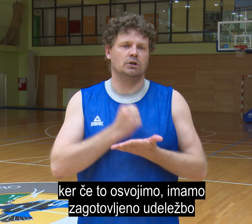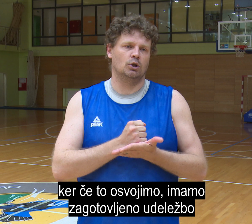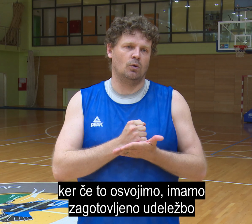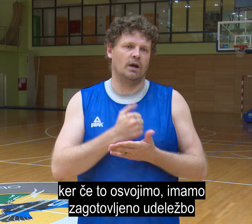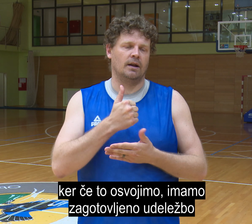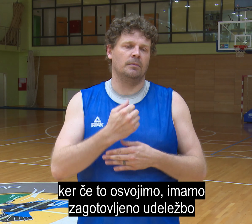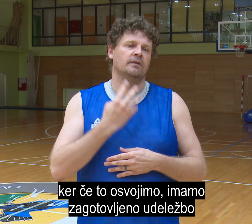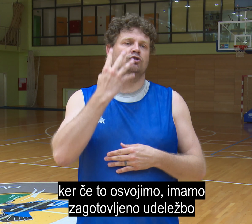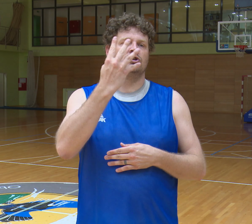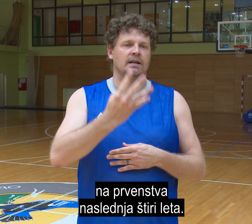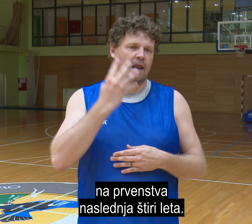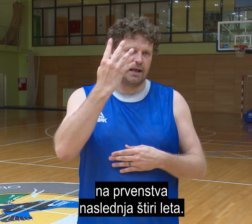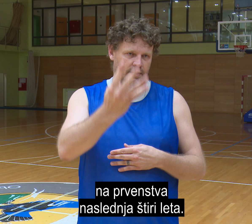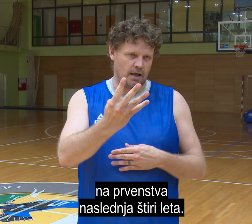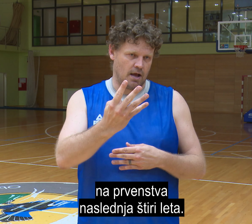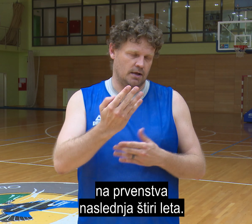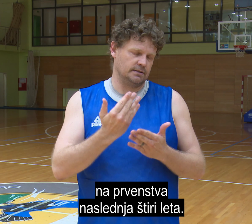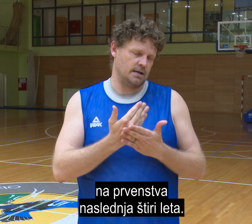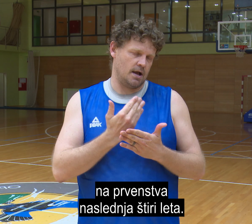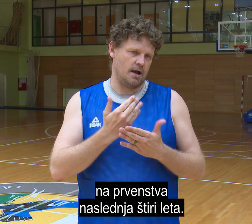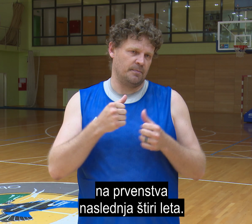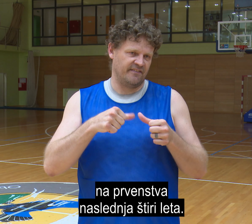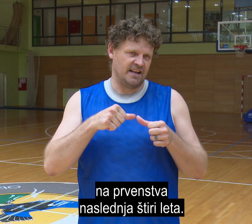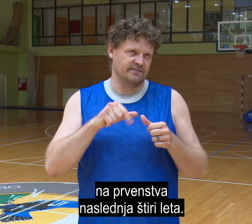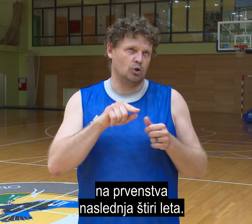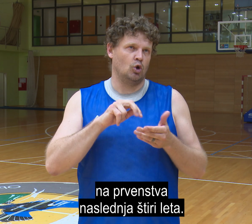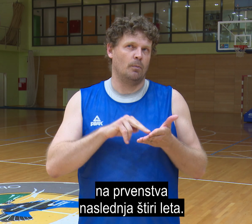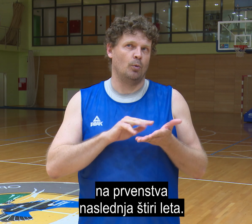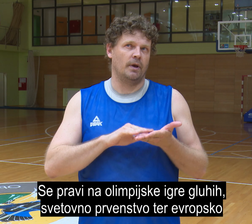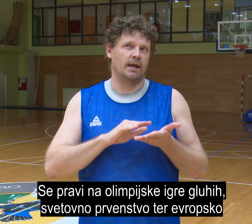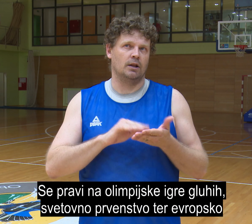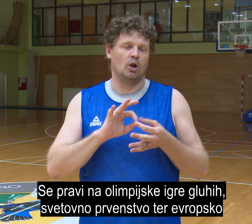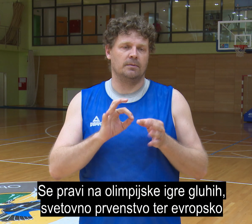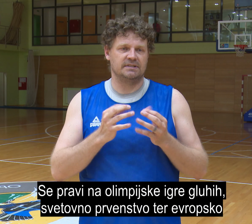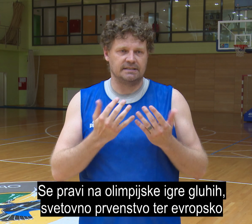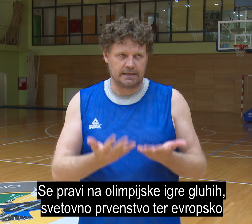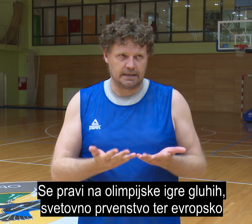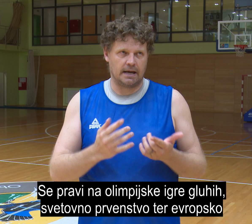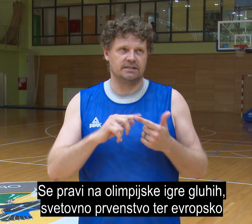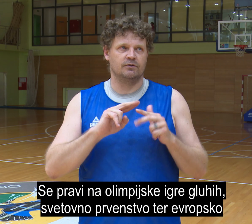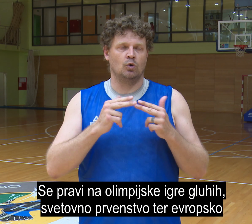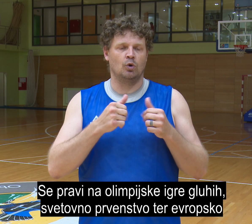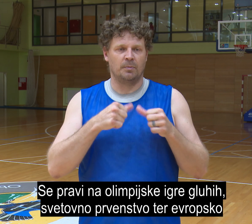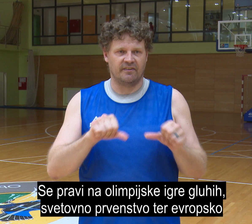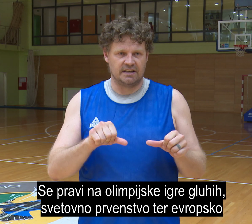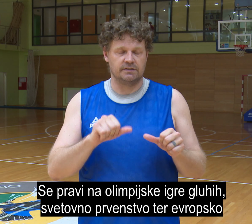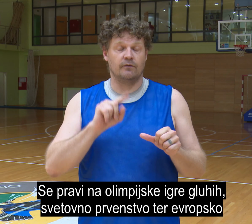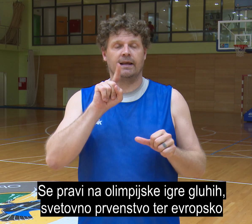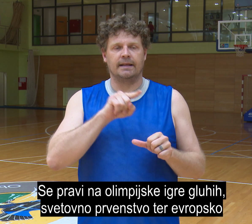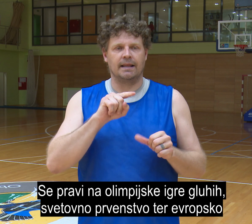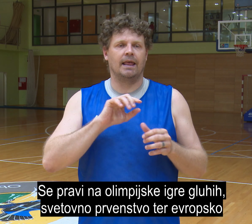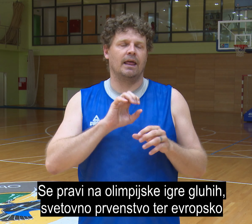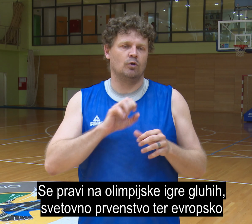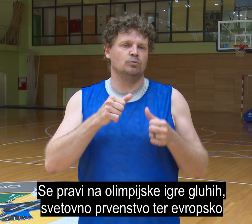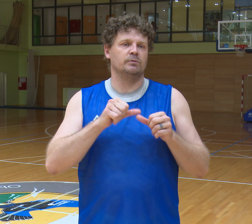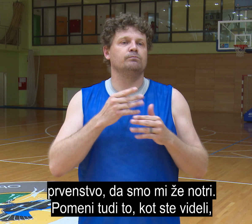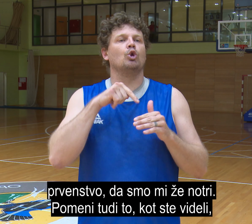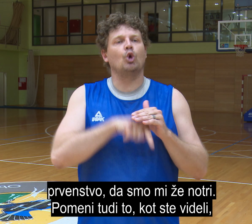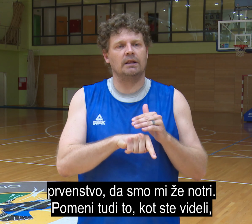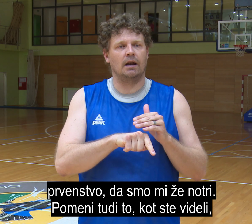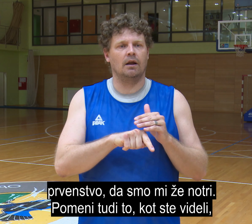living in real life. Go get your DeLorean. Oh, I miss the summers with you and